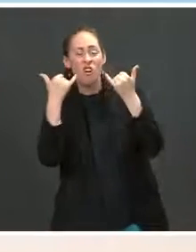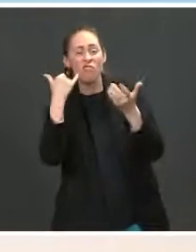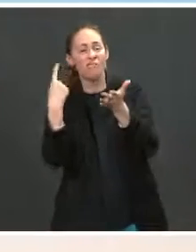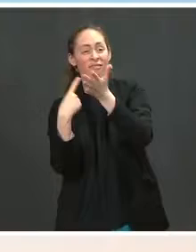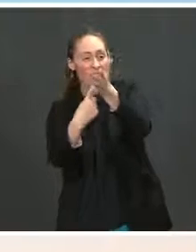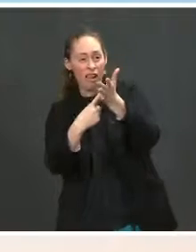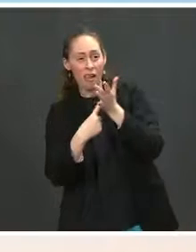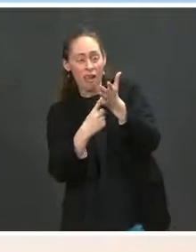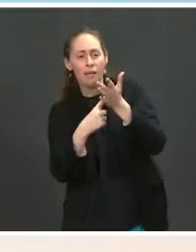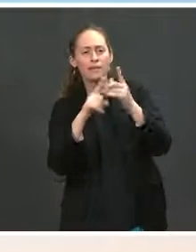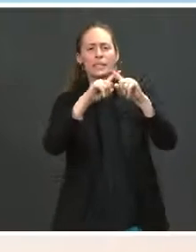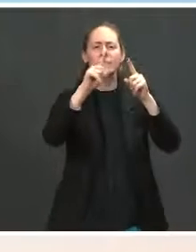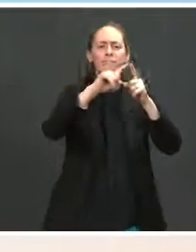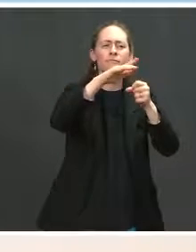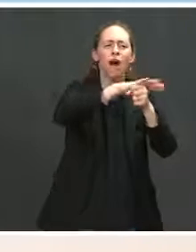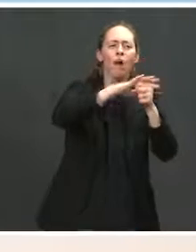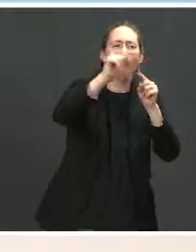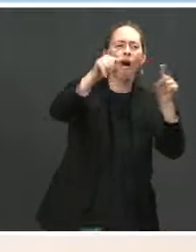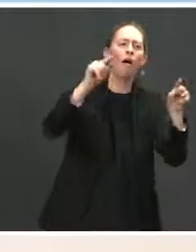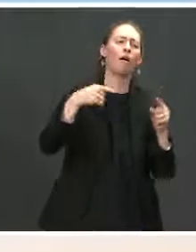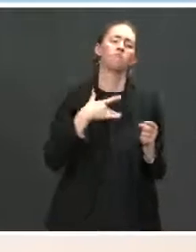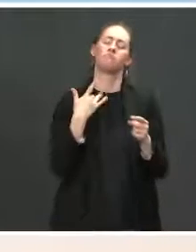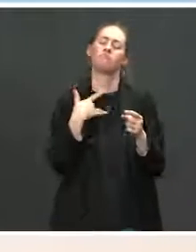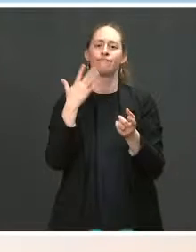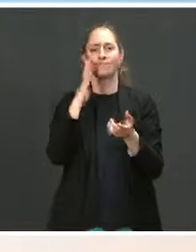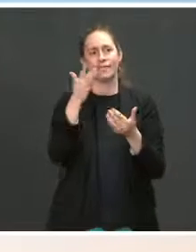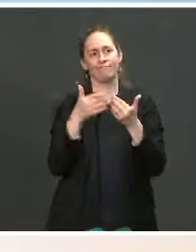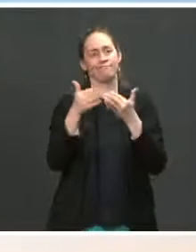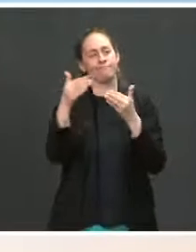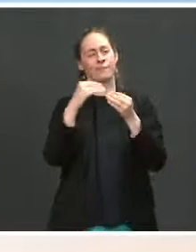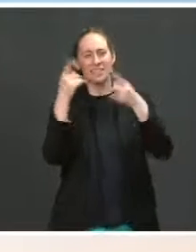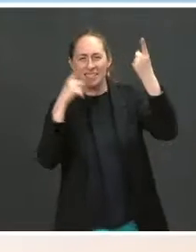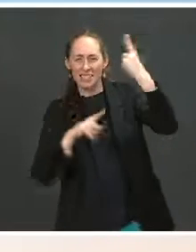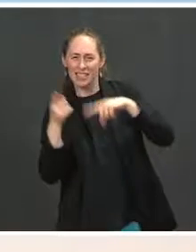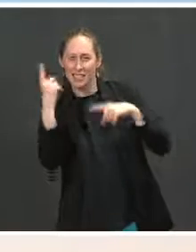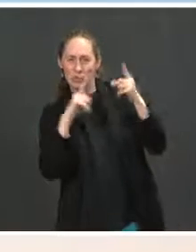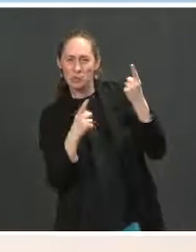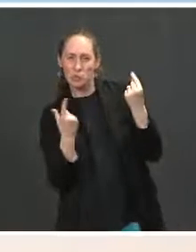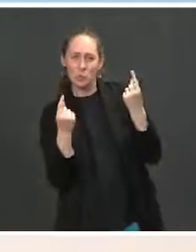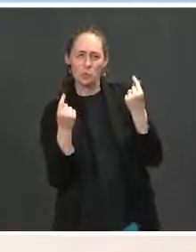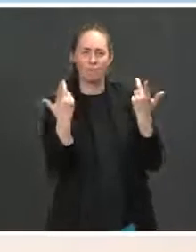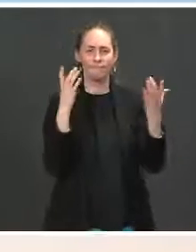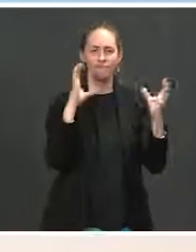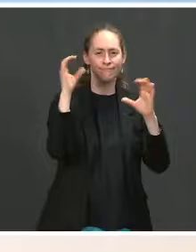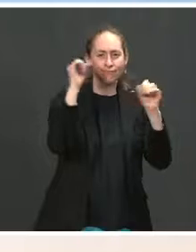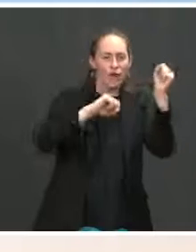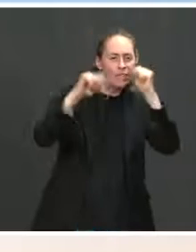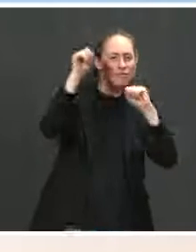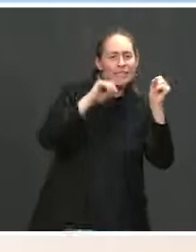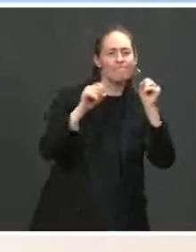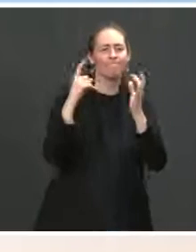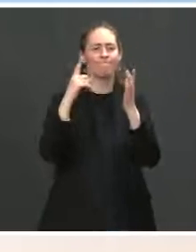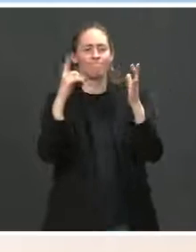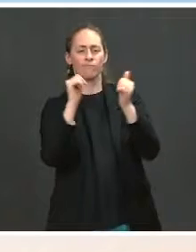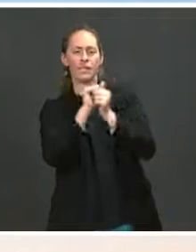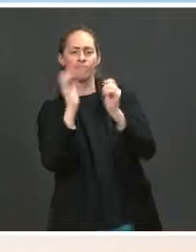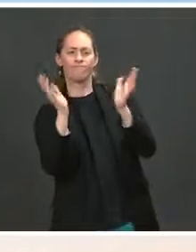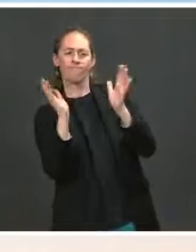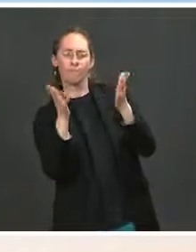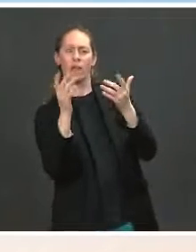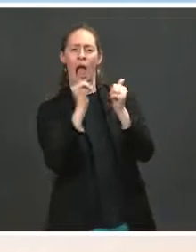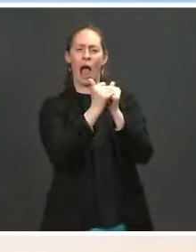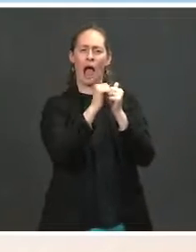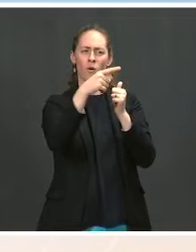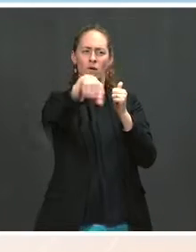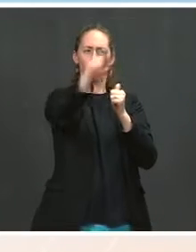I expect she'll have more of those to discuss negotiations and diplomatic conversations, even in advance of traveling. And then she will